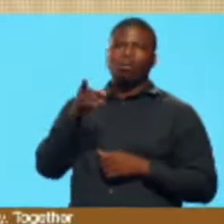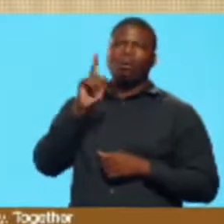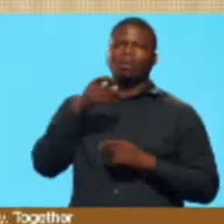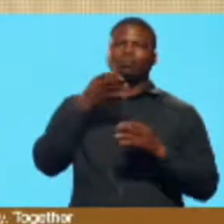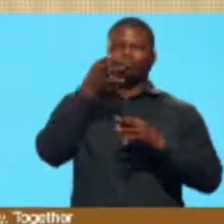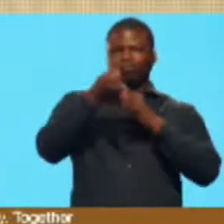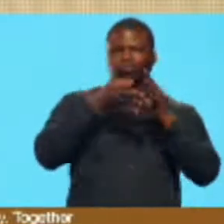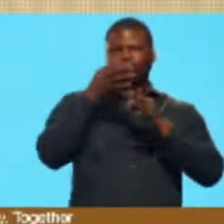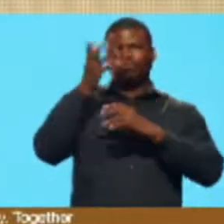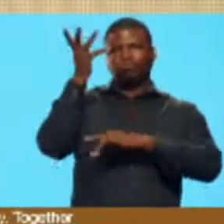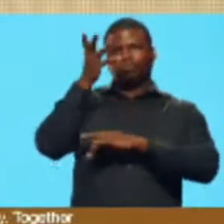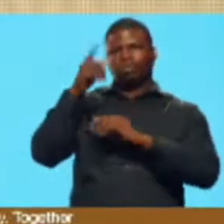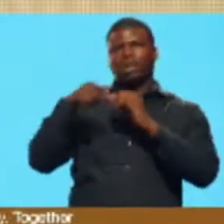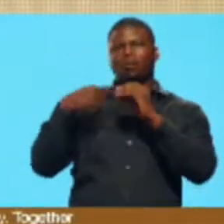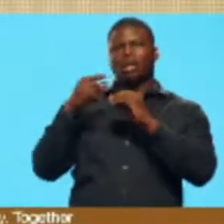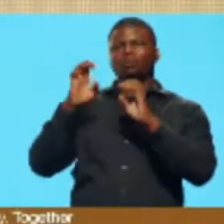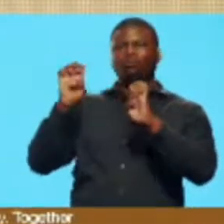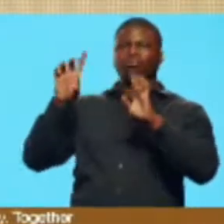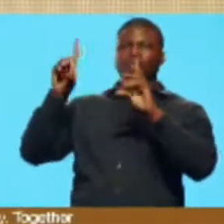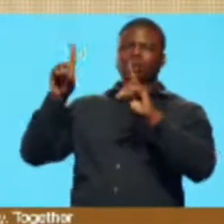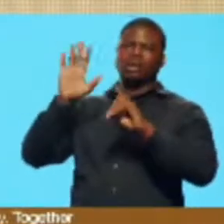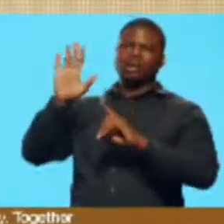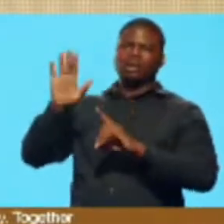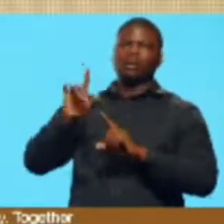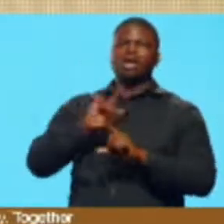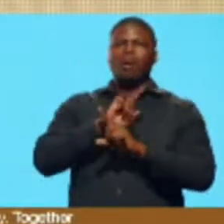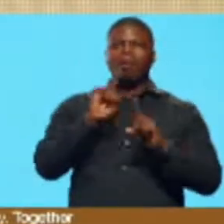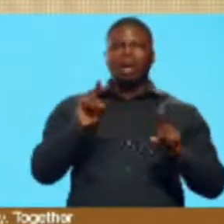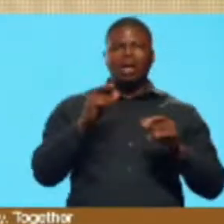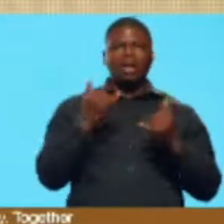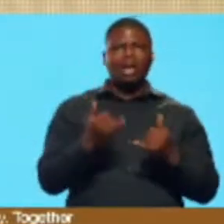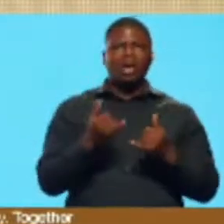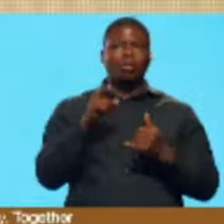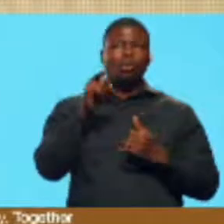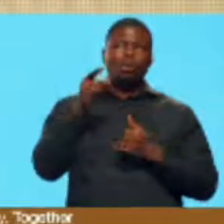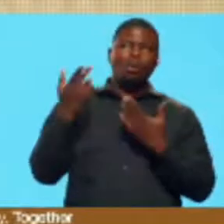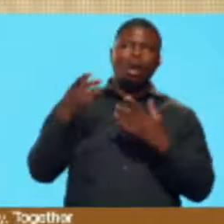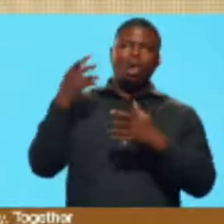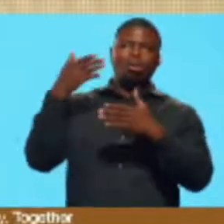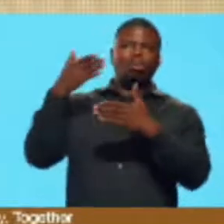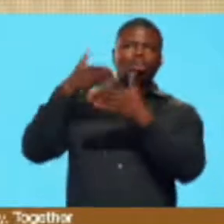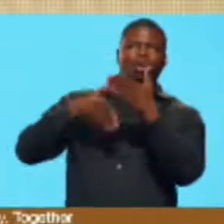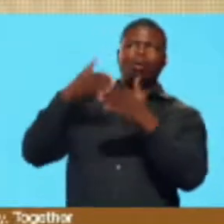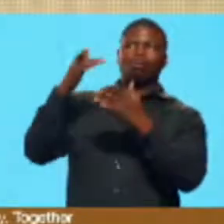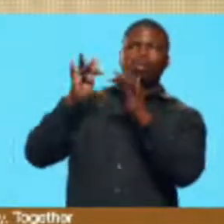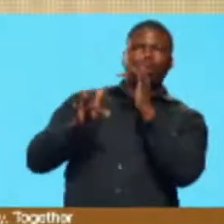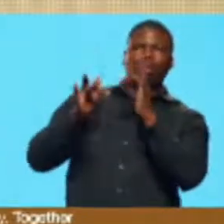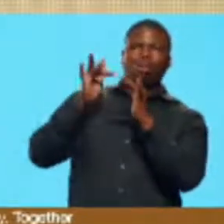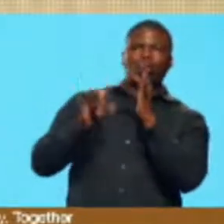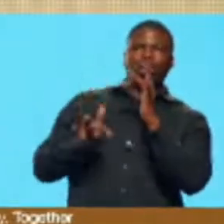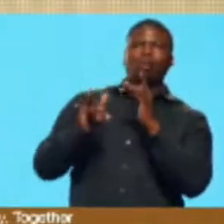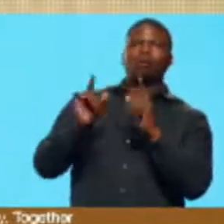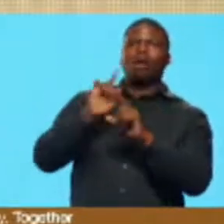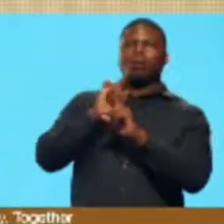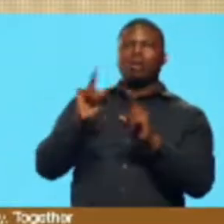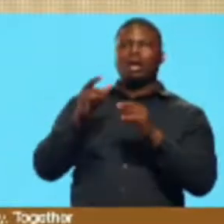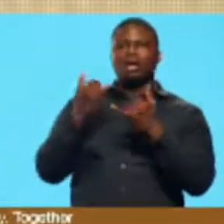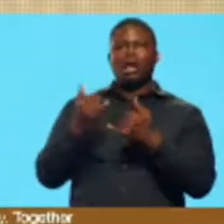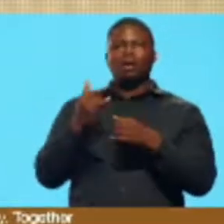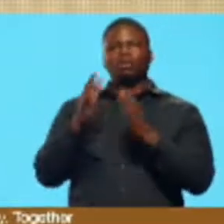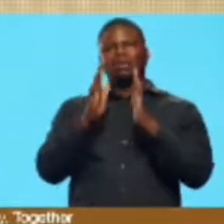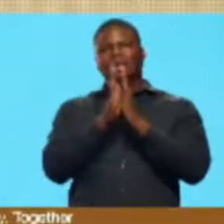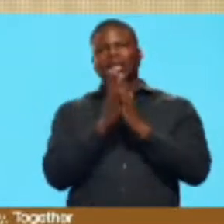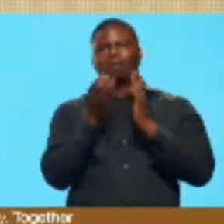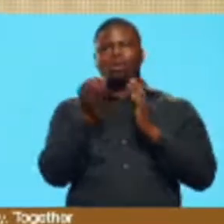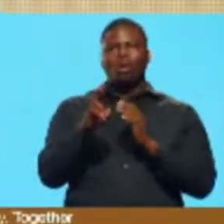education. And as a result, we are forced then to move towards that 15 minutes or 10-15